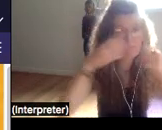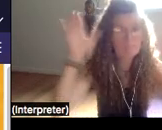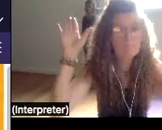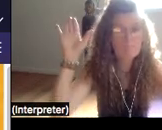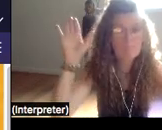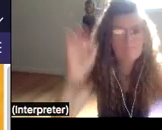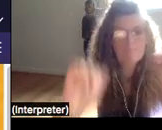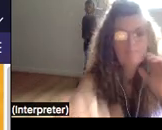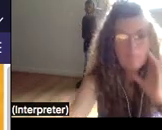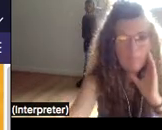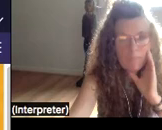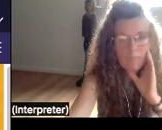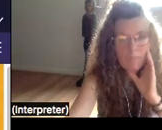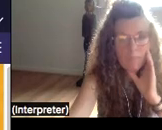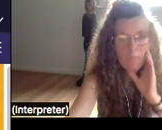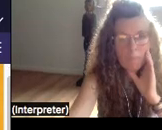eyes.